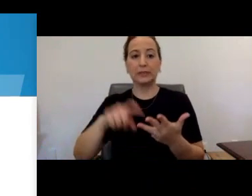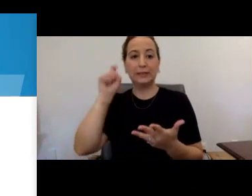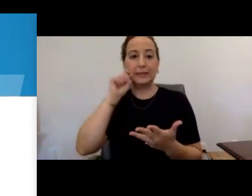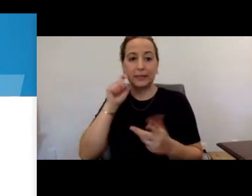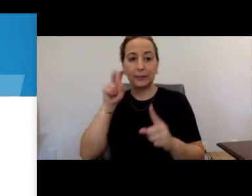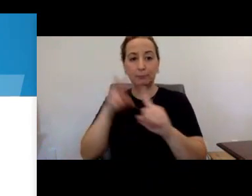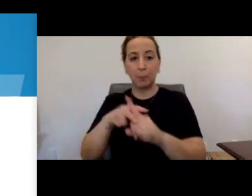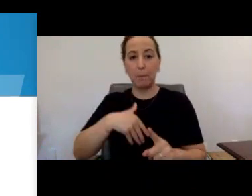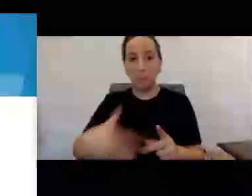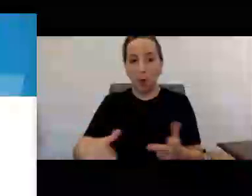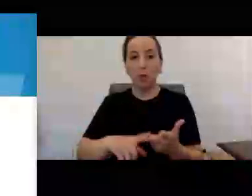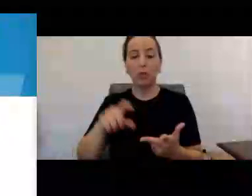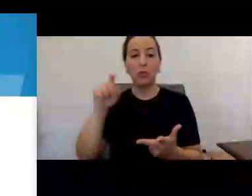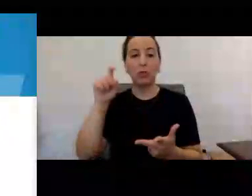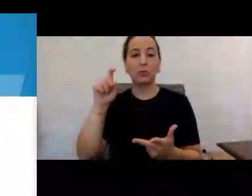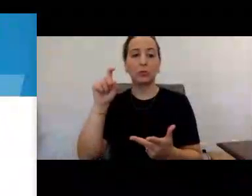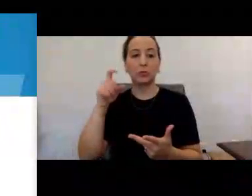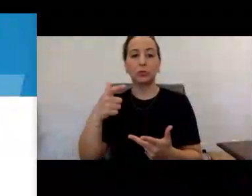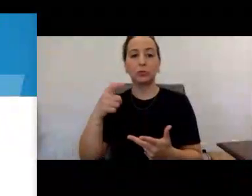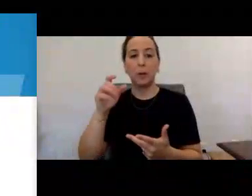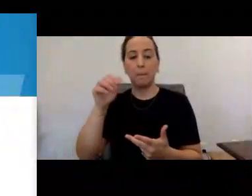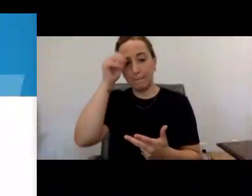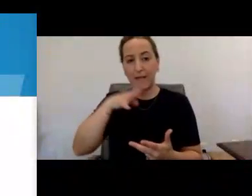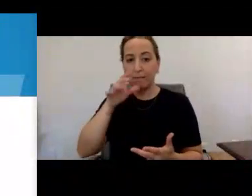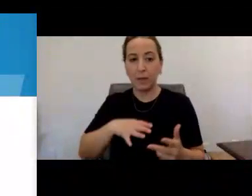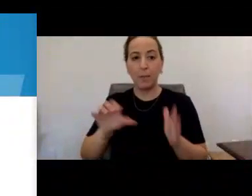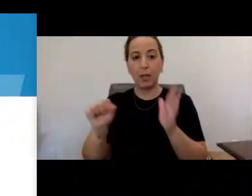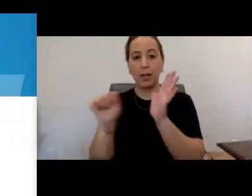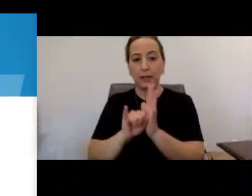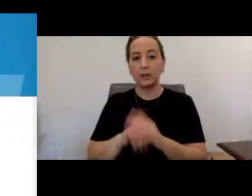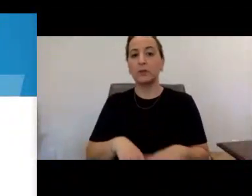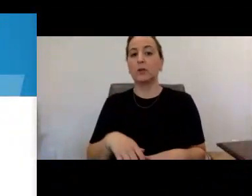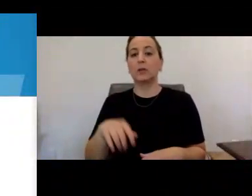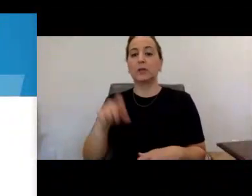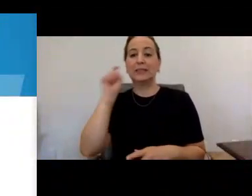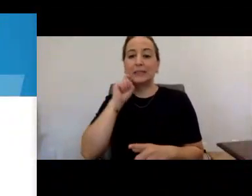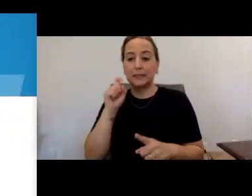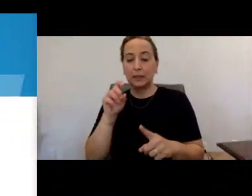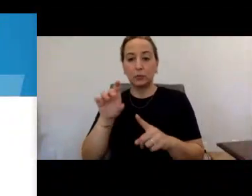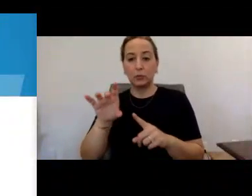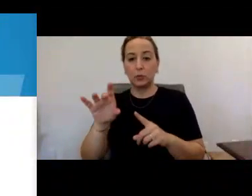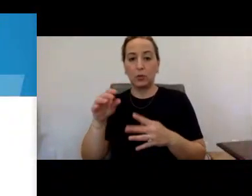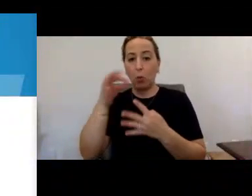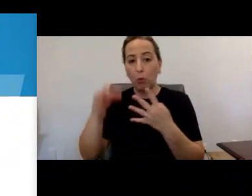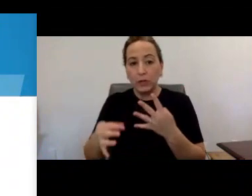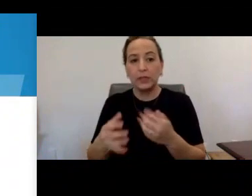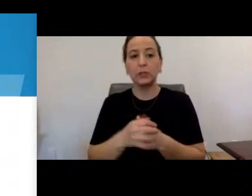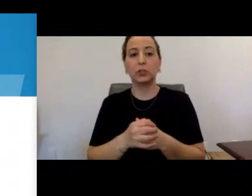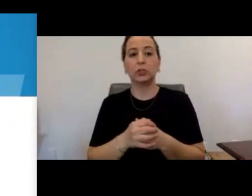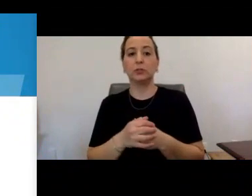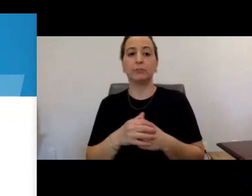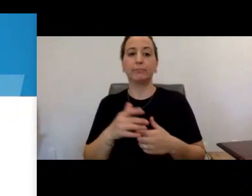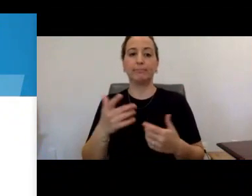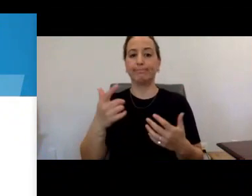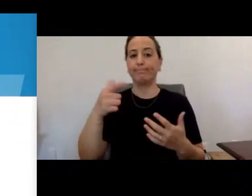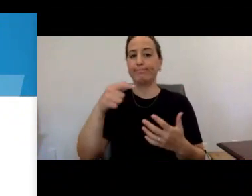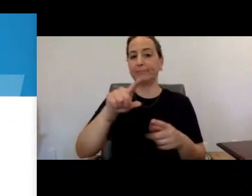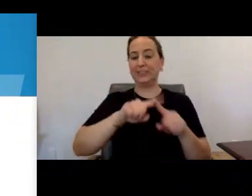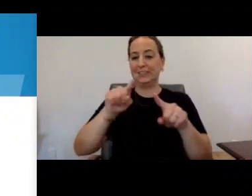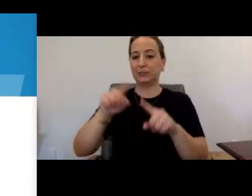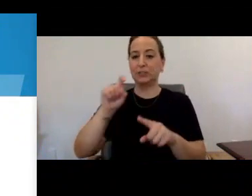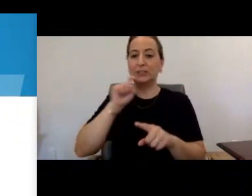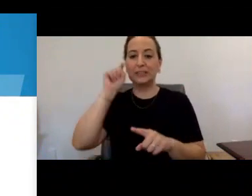or expression, affectional or sexual orientation, as well as differences in sex development. So that's all included